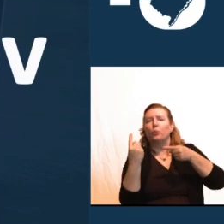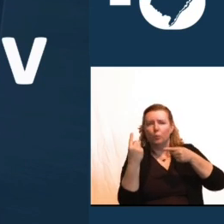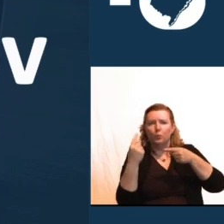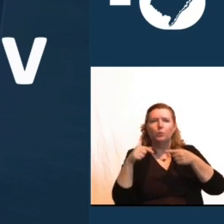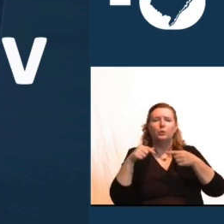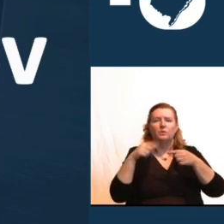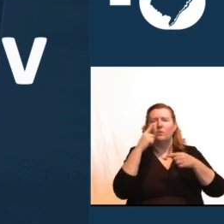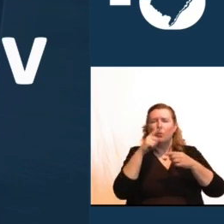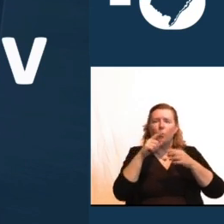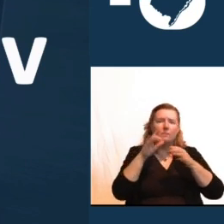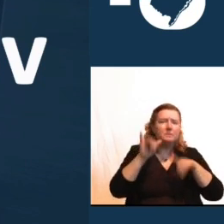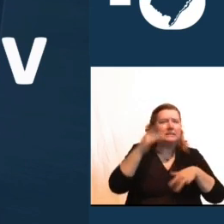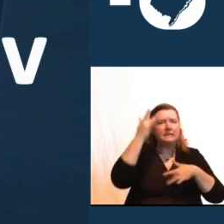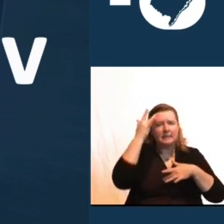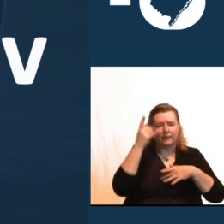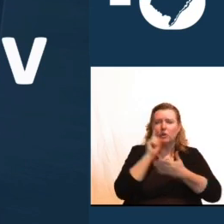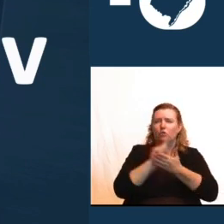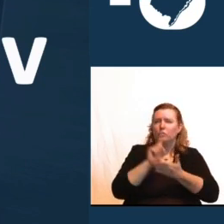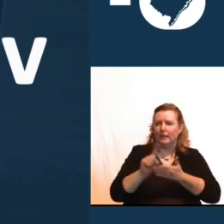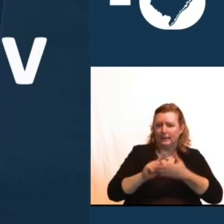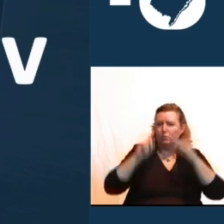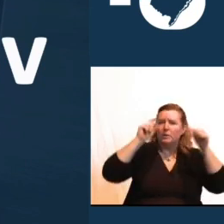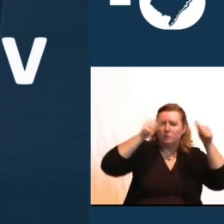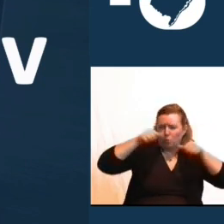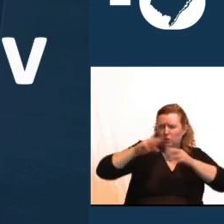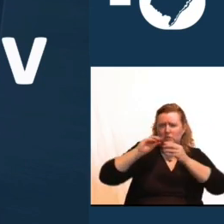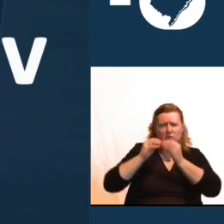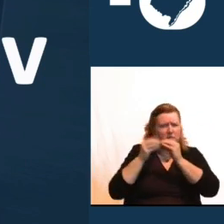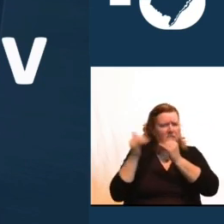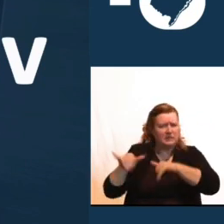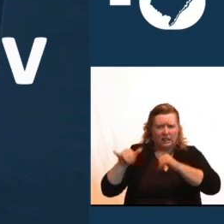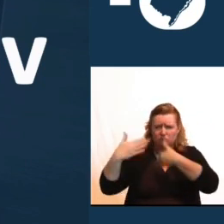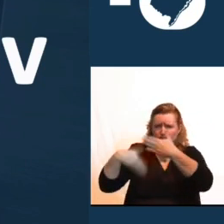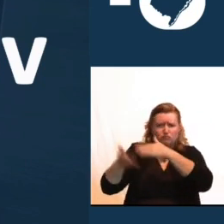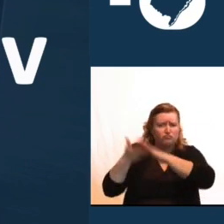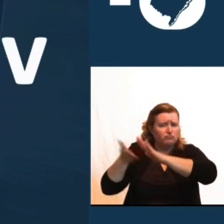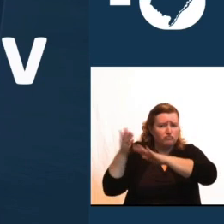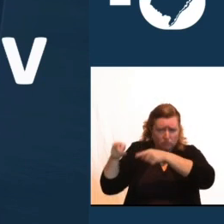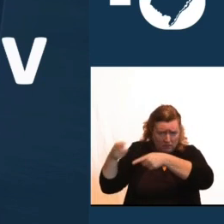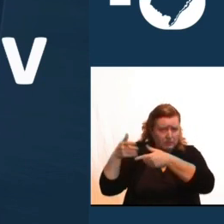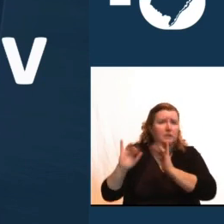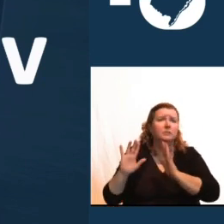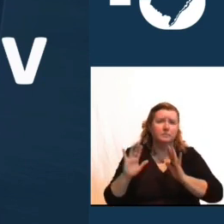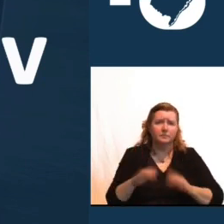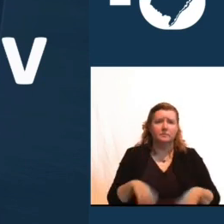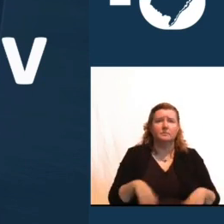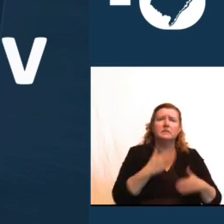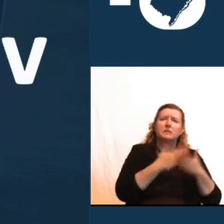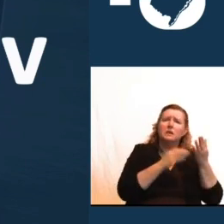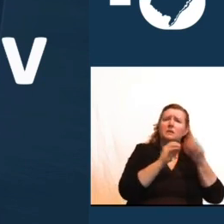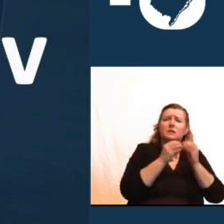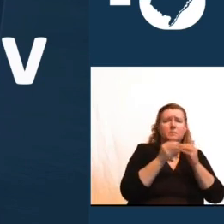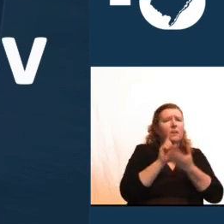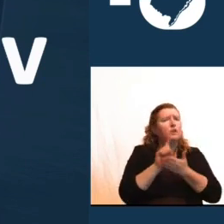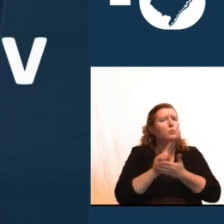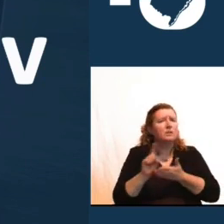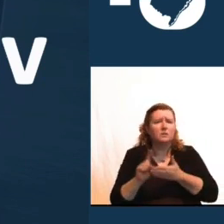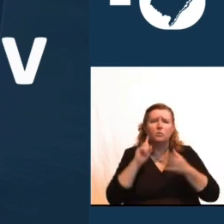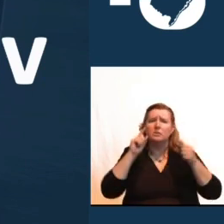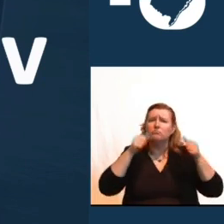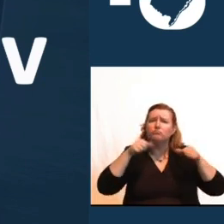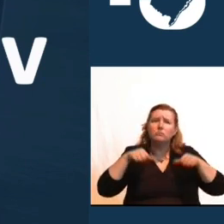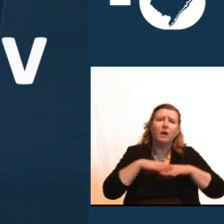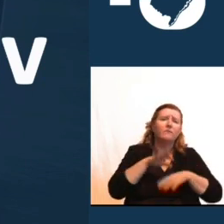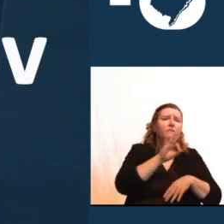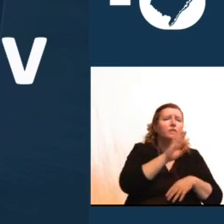some numbers on a weekly basis through our social media channels. And let's now, for the final time, remember 3 of those